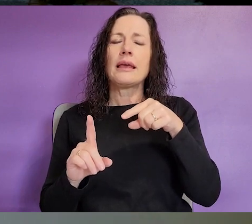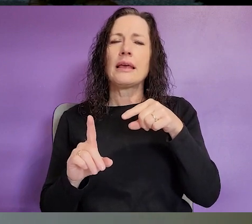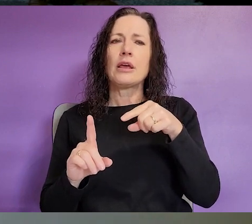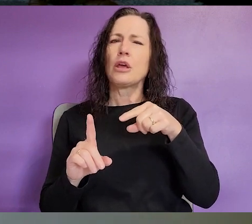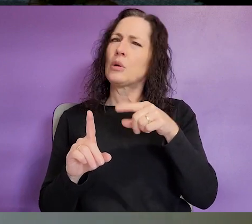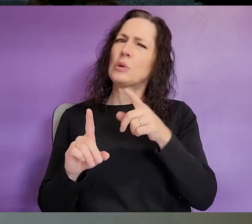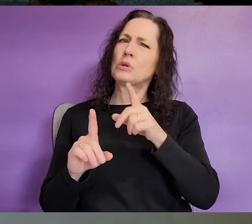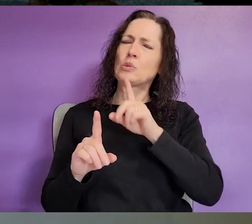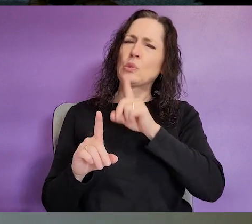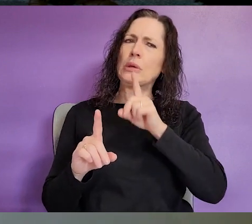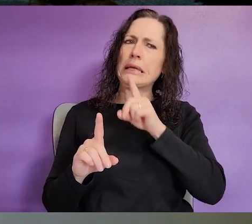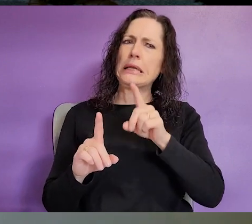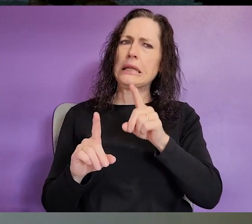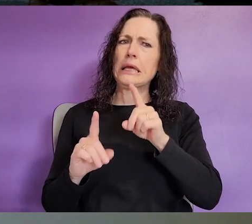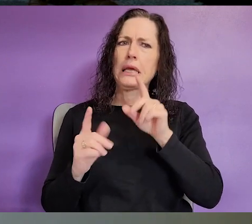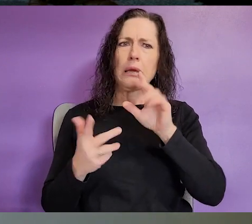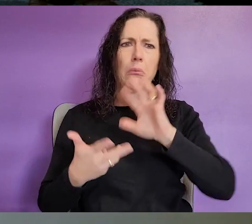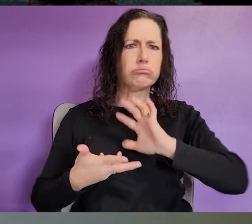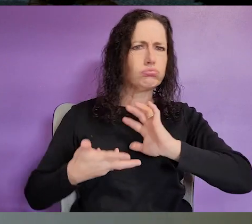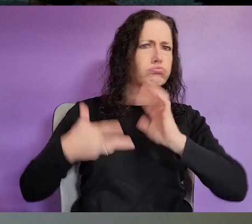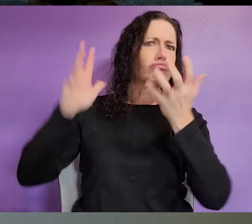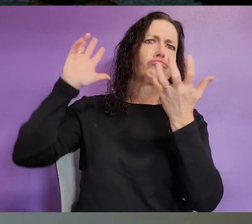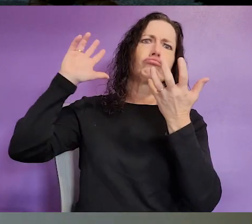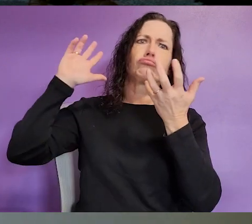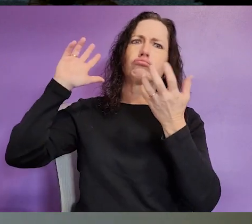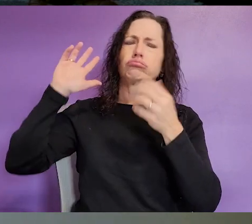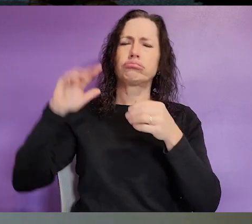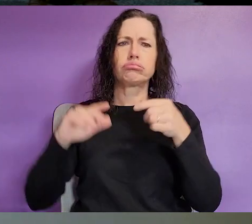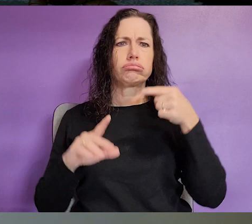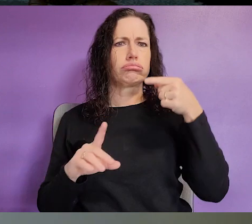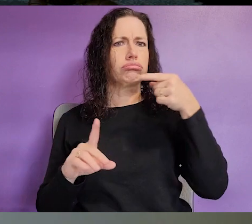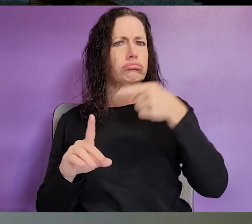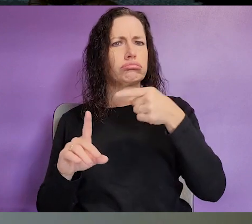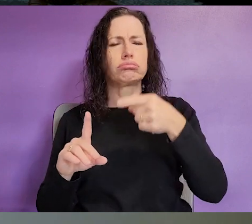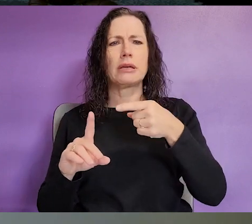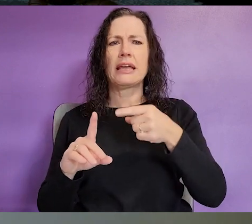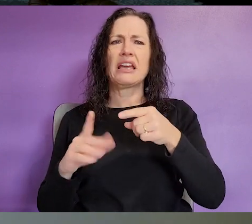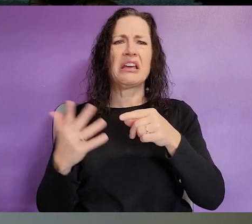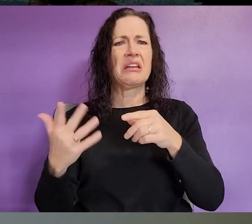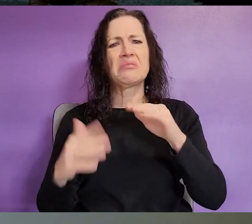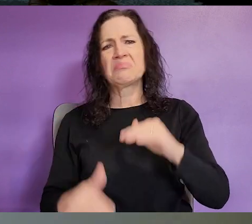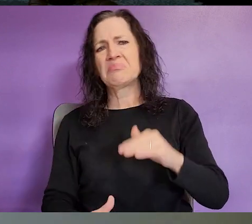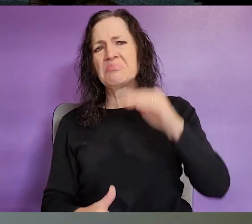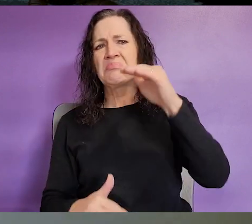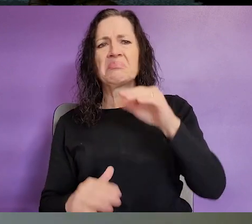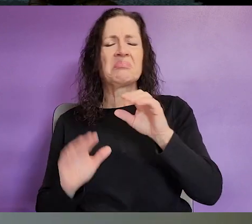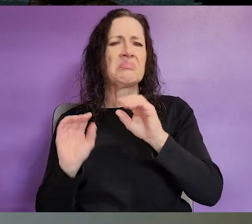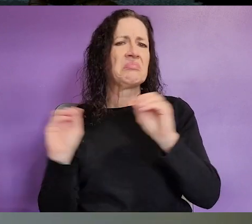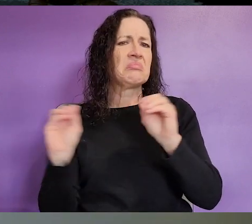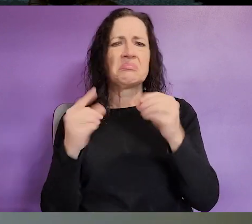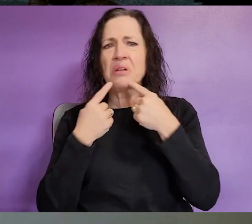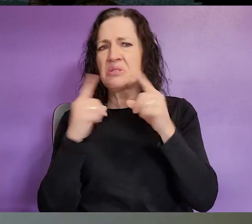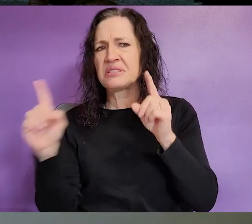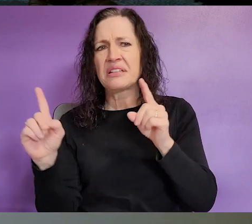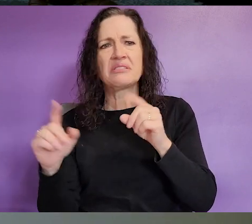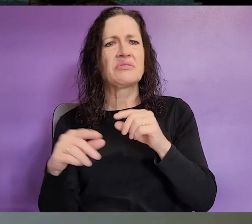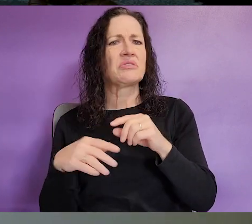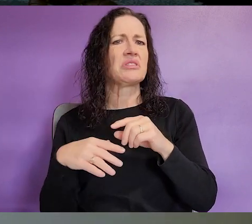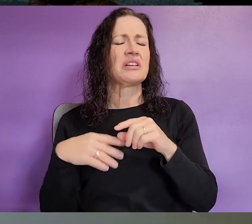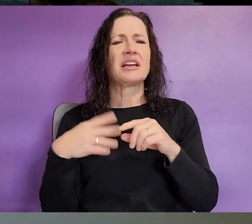was deranged. He had been a ne'er-do-well and trying to